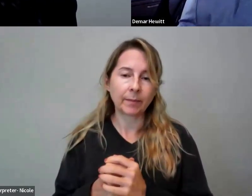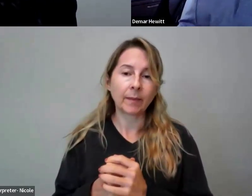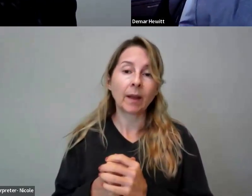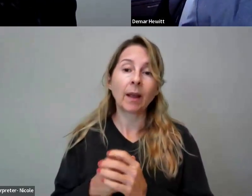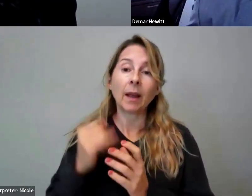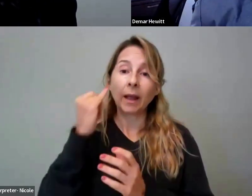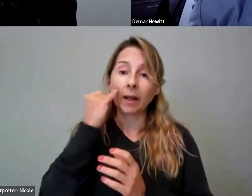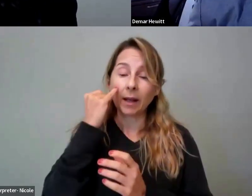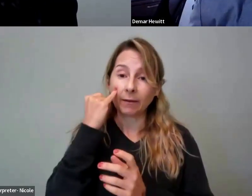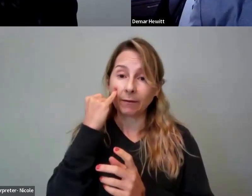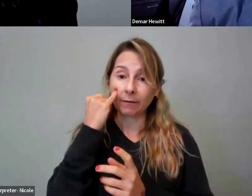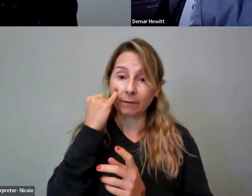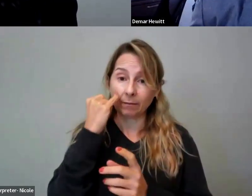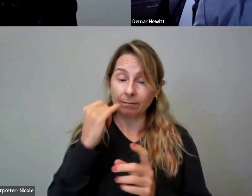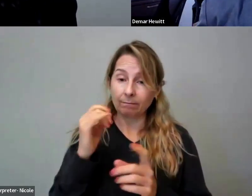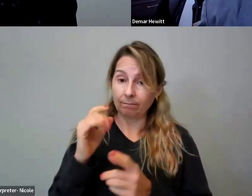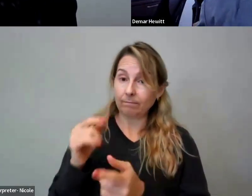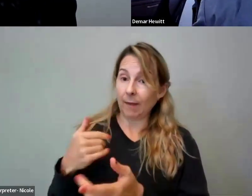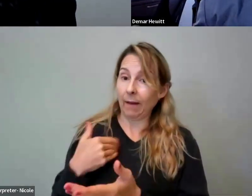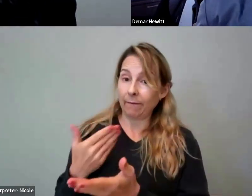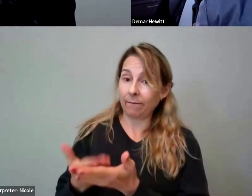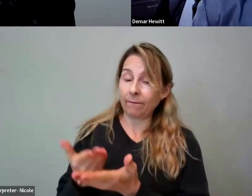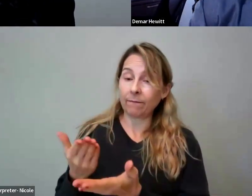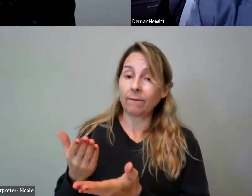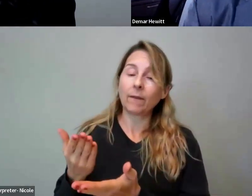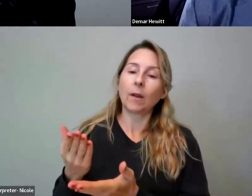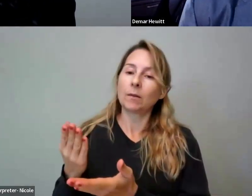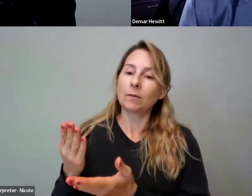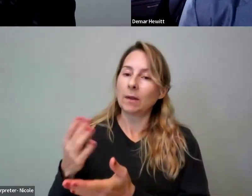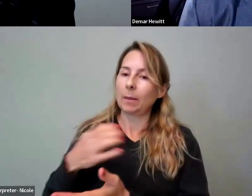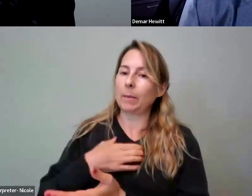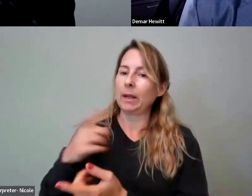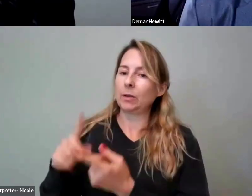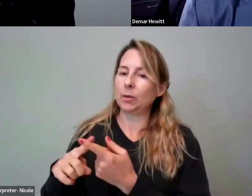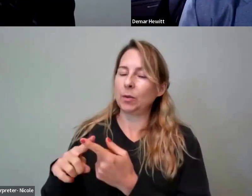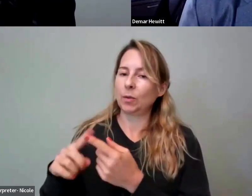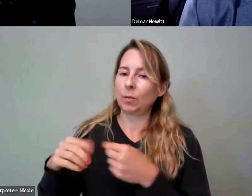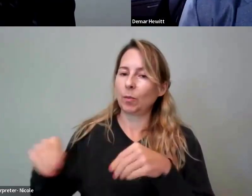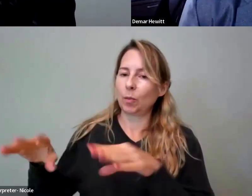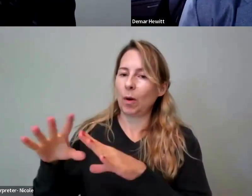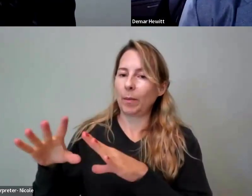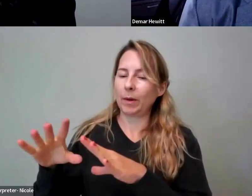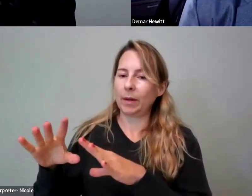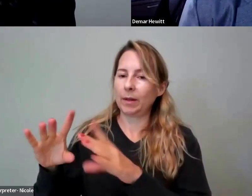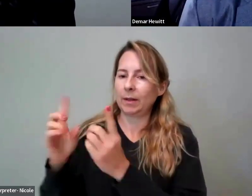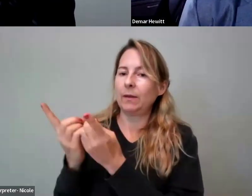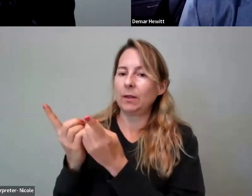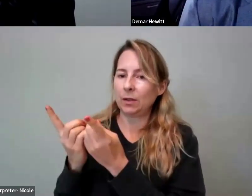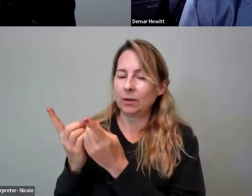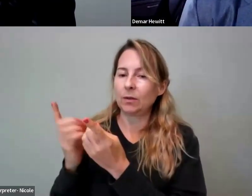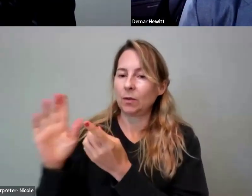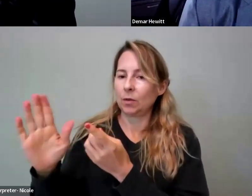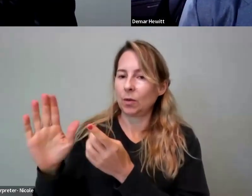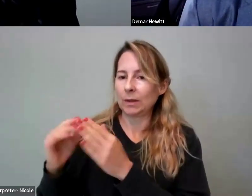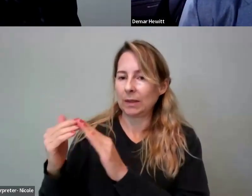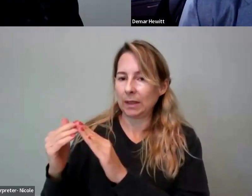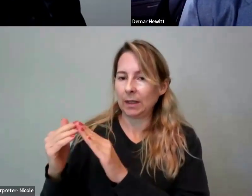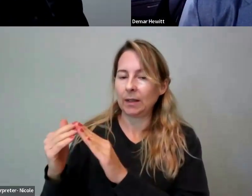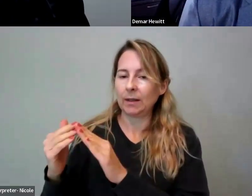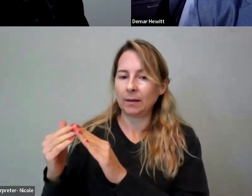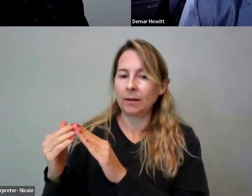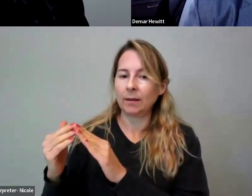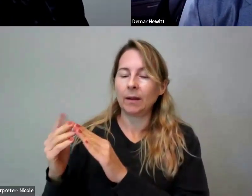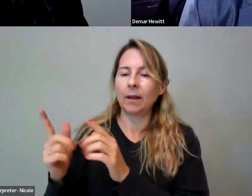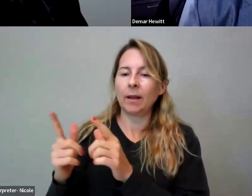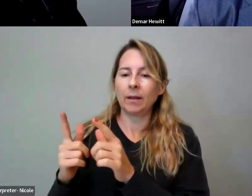property standards division of your city to get the landlord to install cooling, which might be much faster than the human